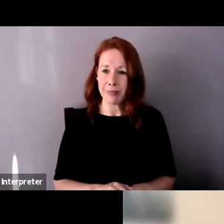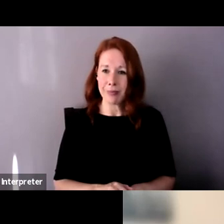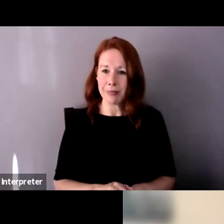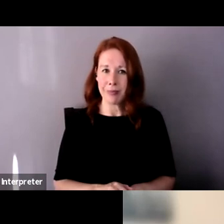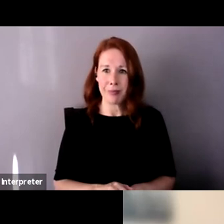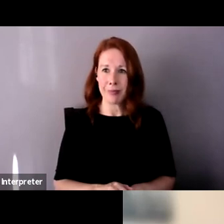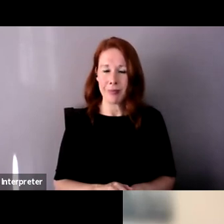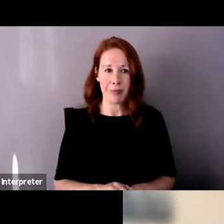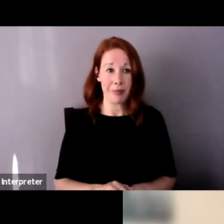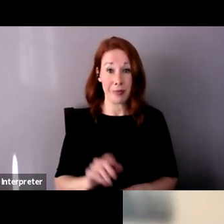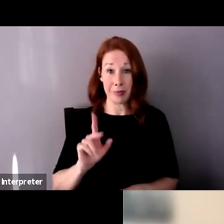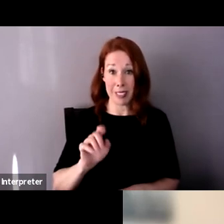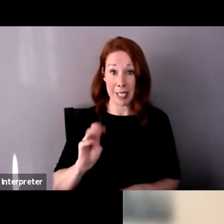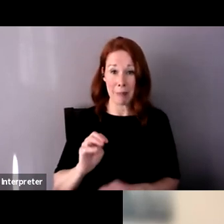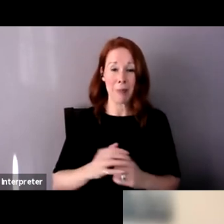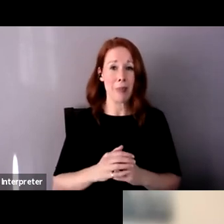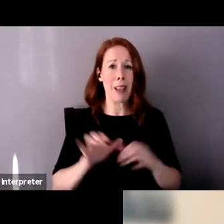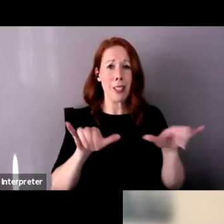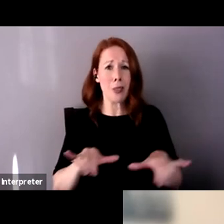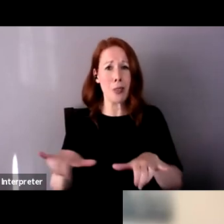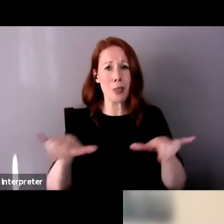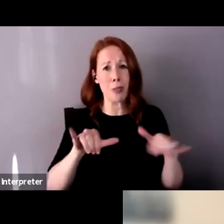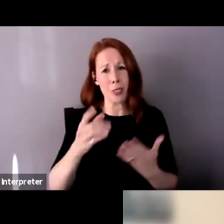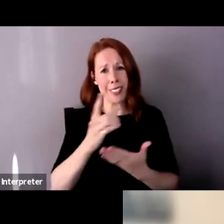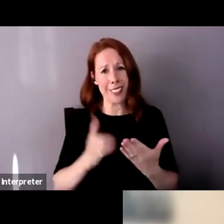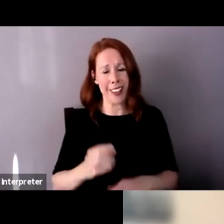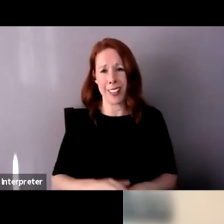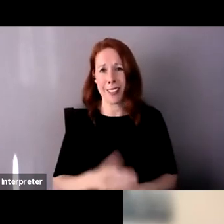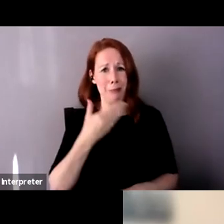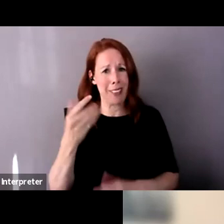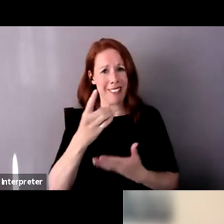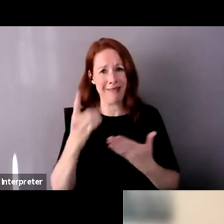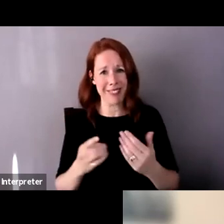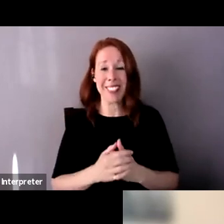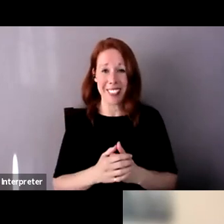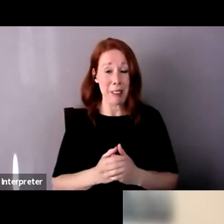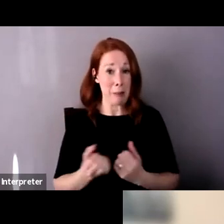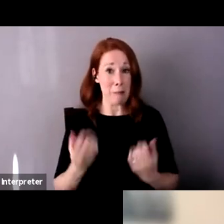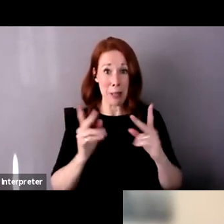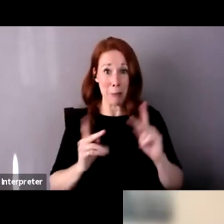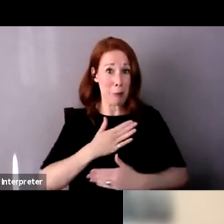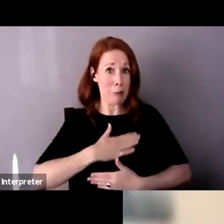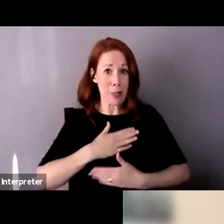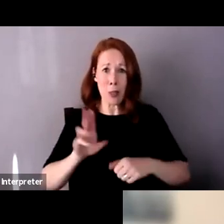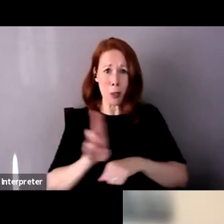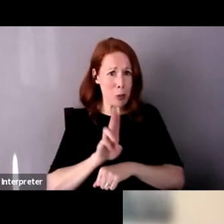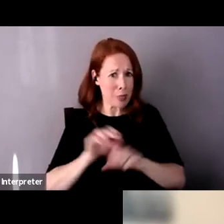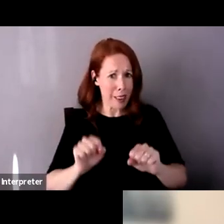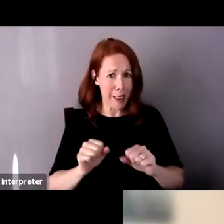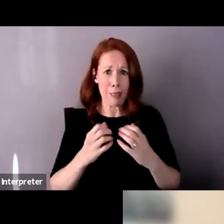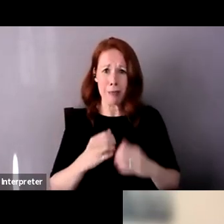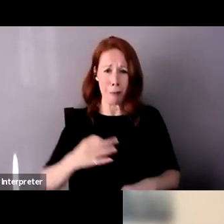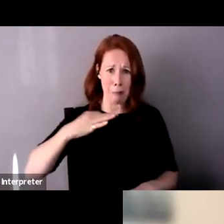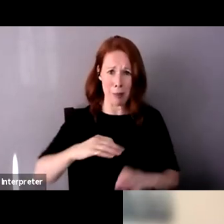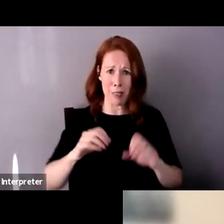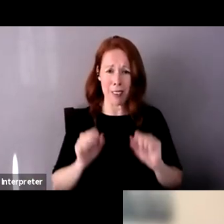And again, to that point of universal design is good design, many people can appreciate, use that and find value in it.